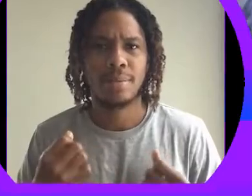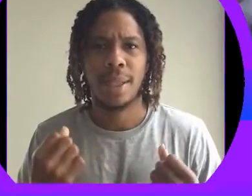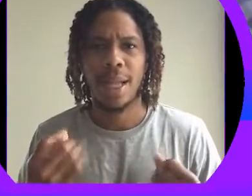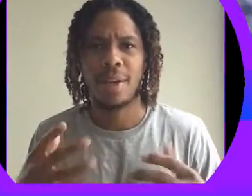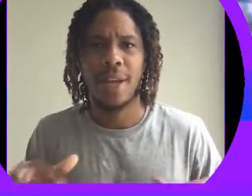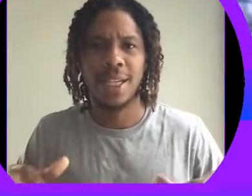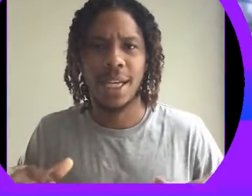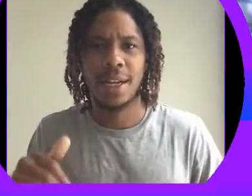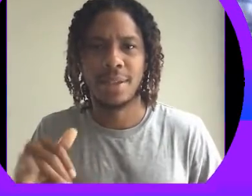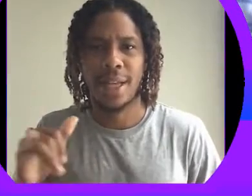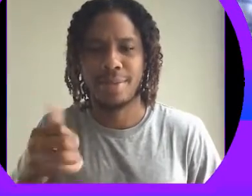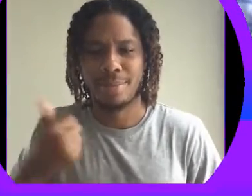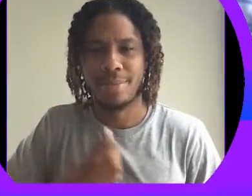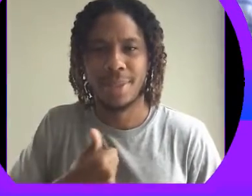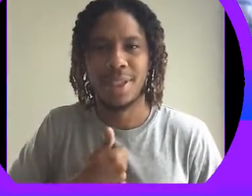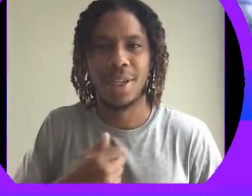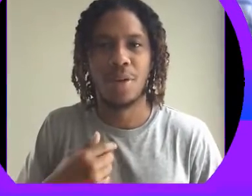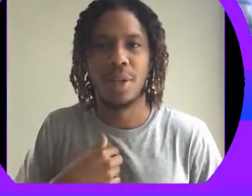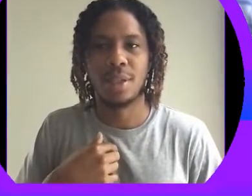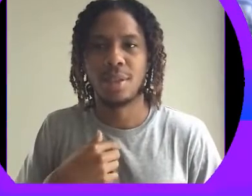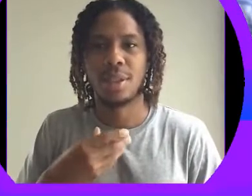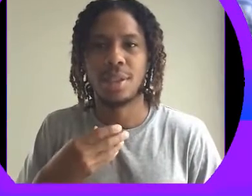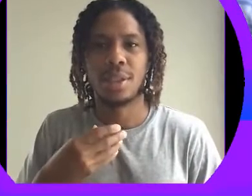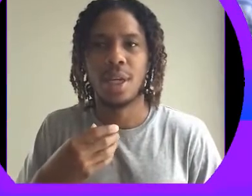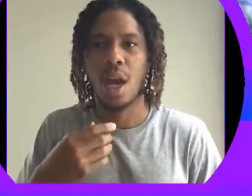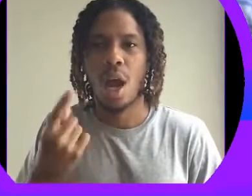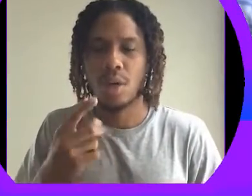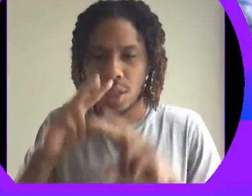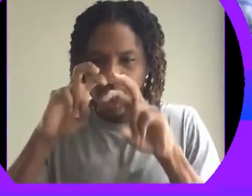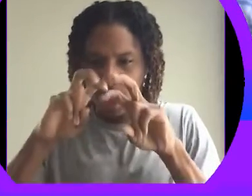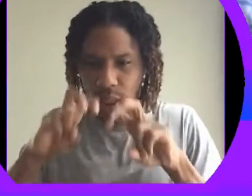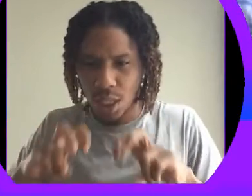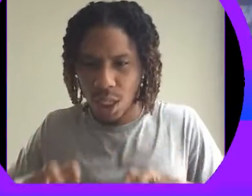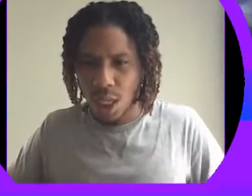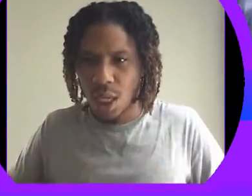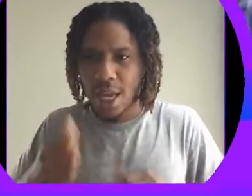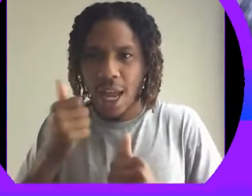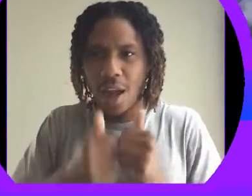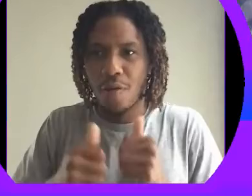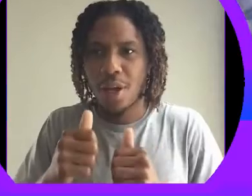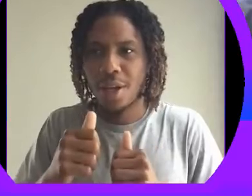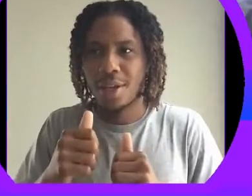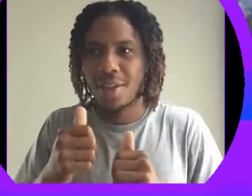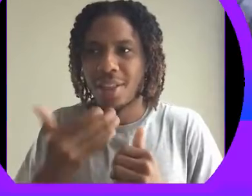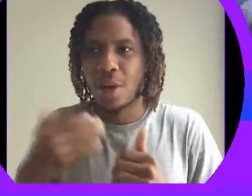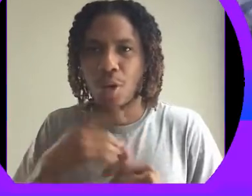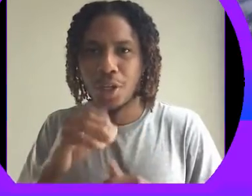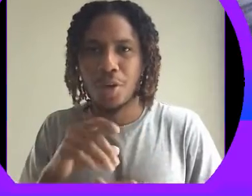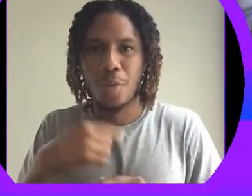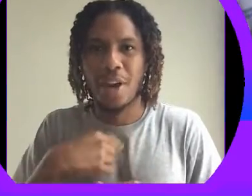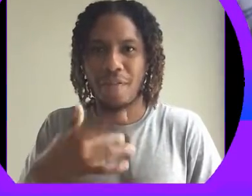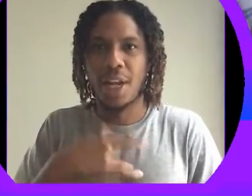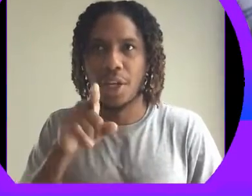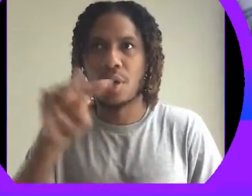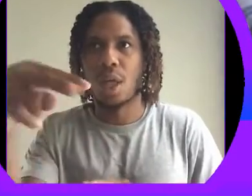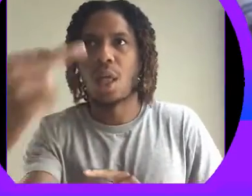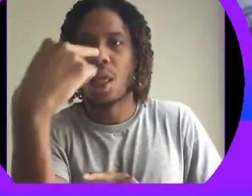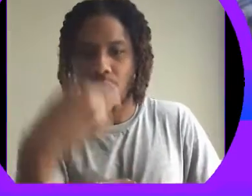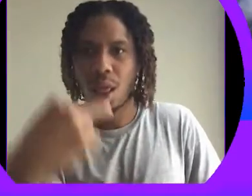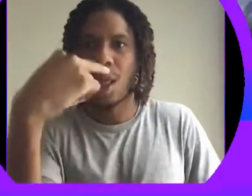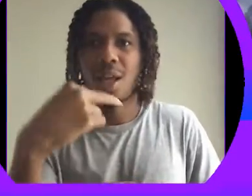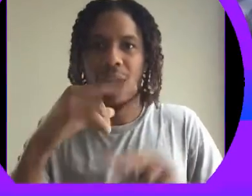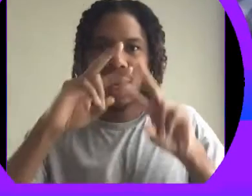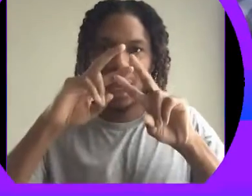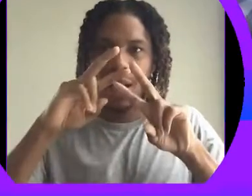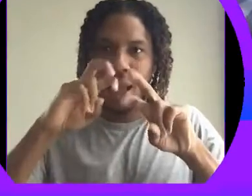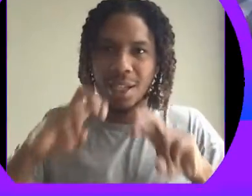anxiety for people like me, because we spend our time analyzing every move we make, and we think you are too. No one cares about the score that I'm keeping in my